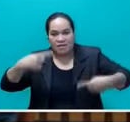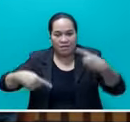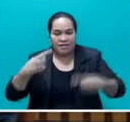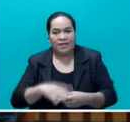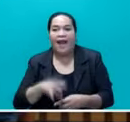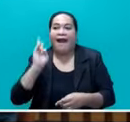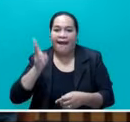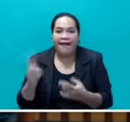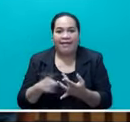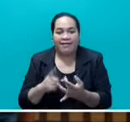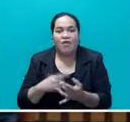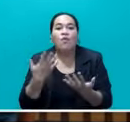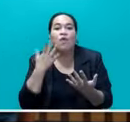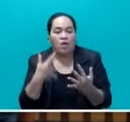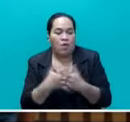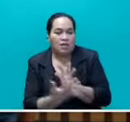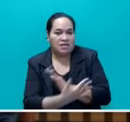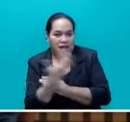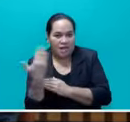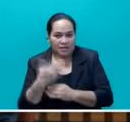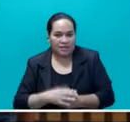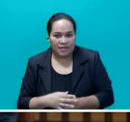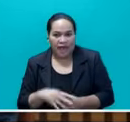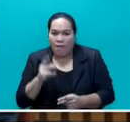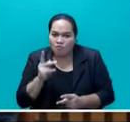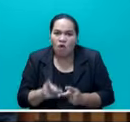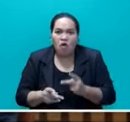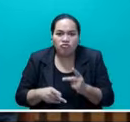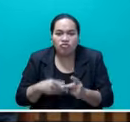another day on Wednesday. And in the process,